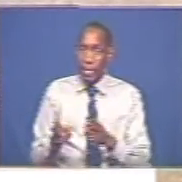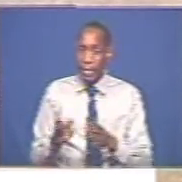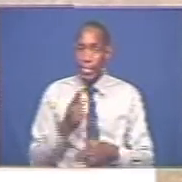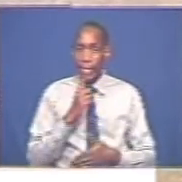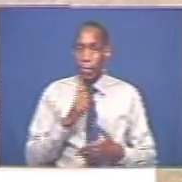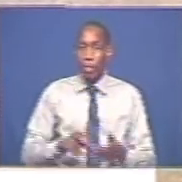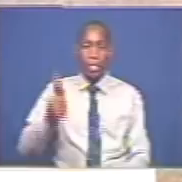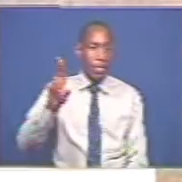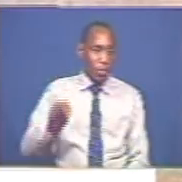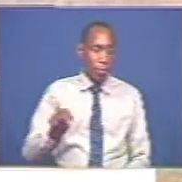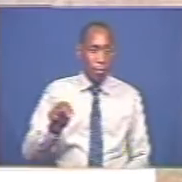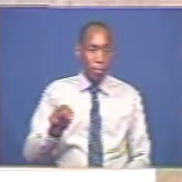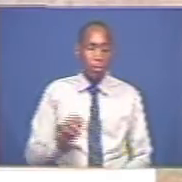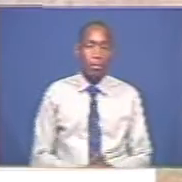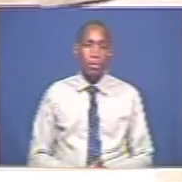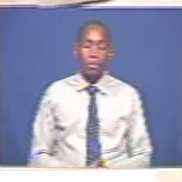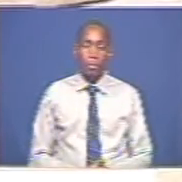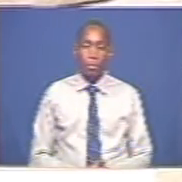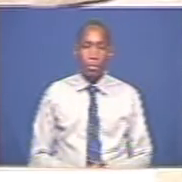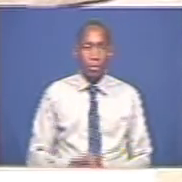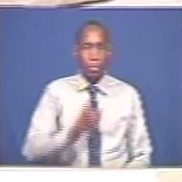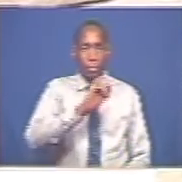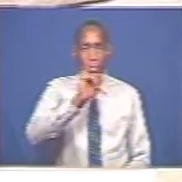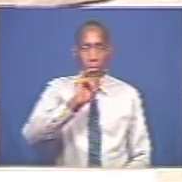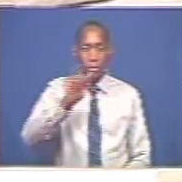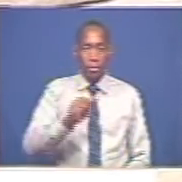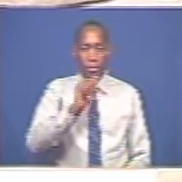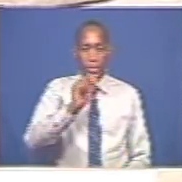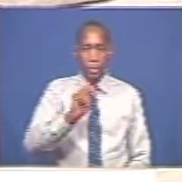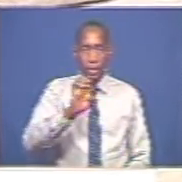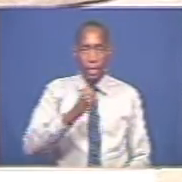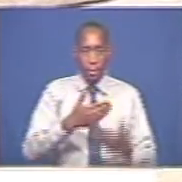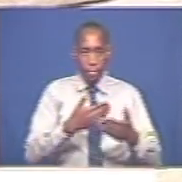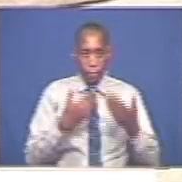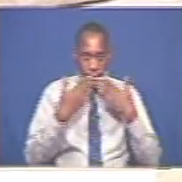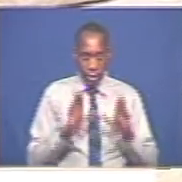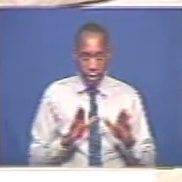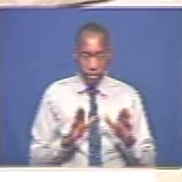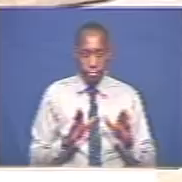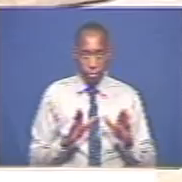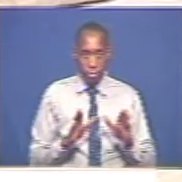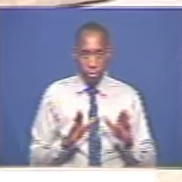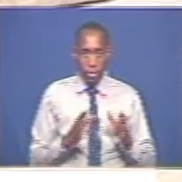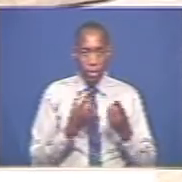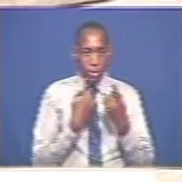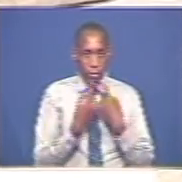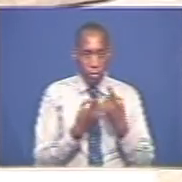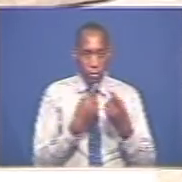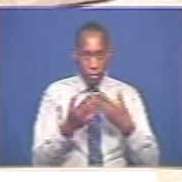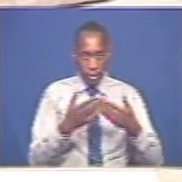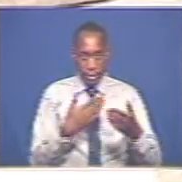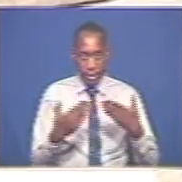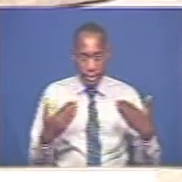no. Yeah. Yeah. Jane, as we wind up, what, because we spoke about, you know, symptoms